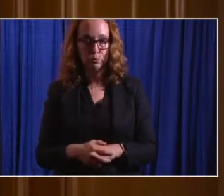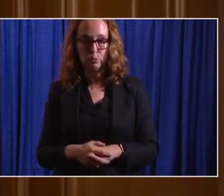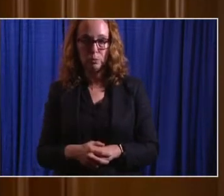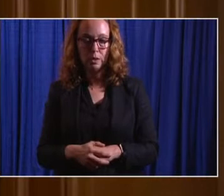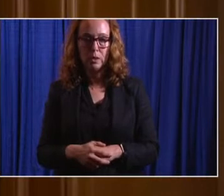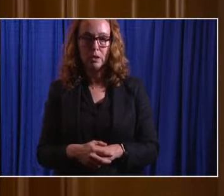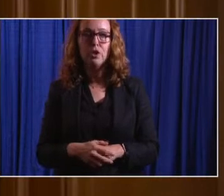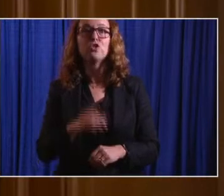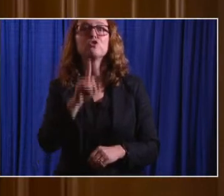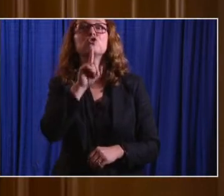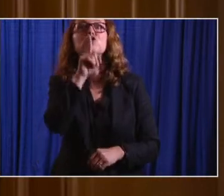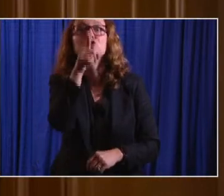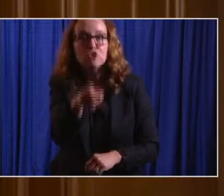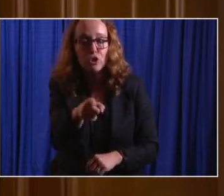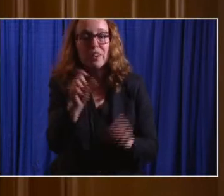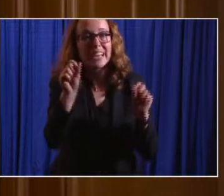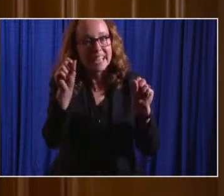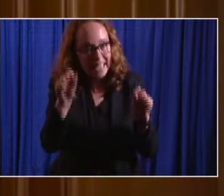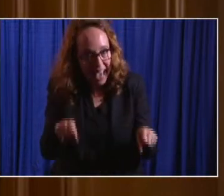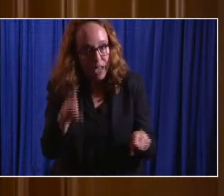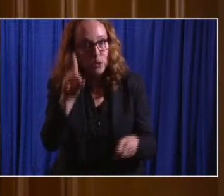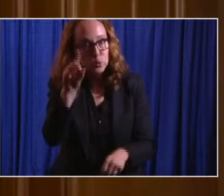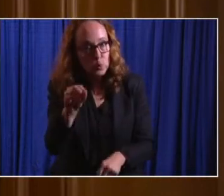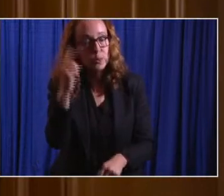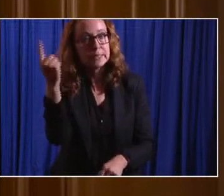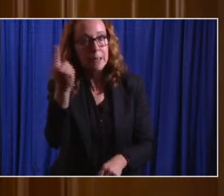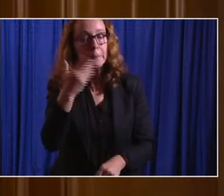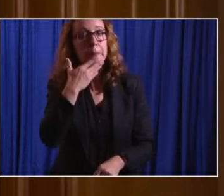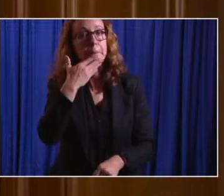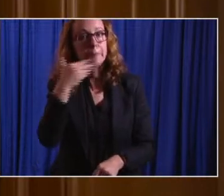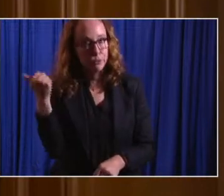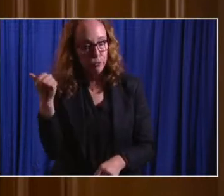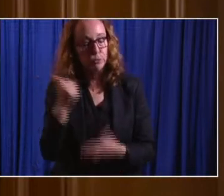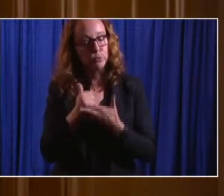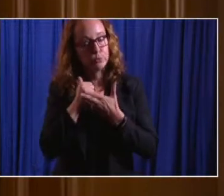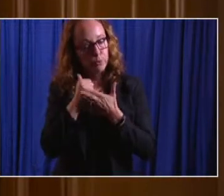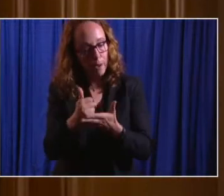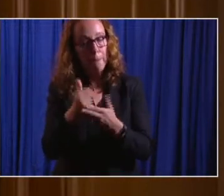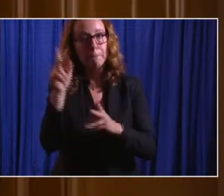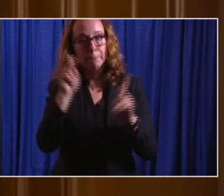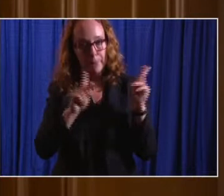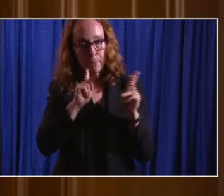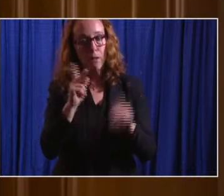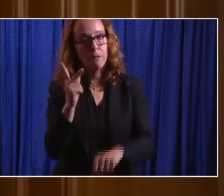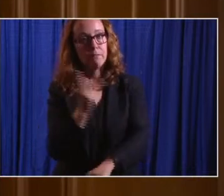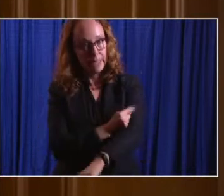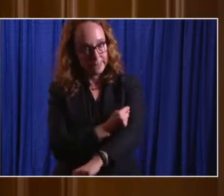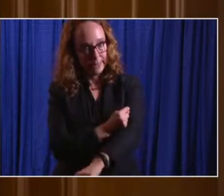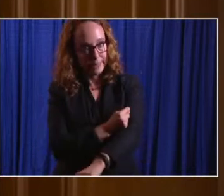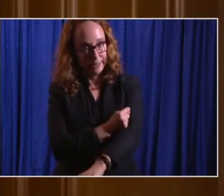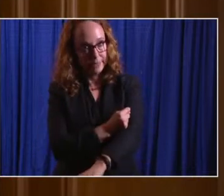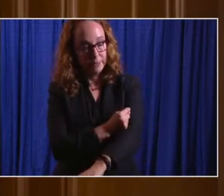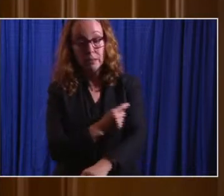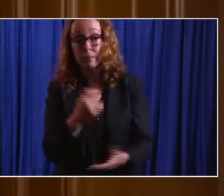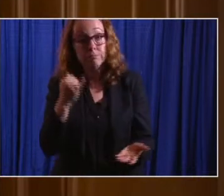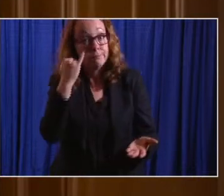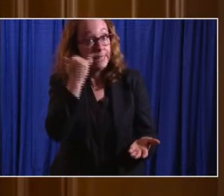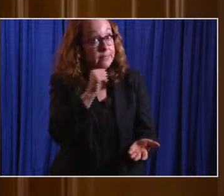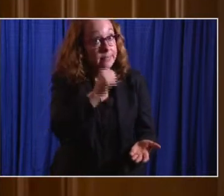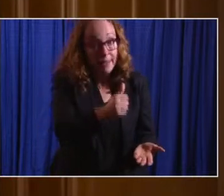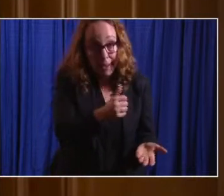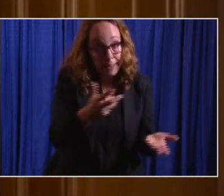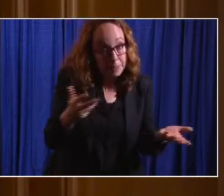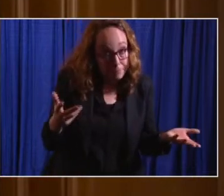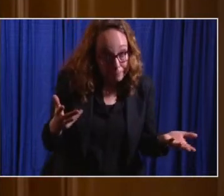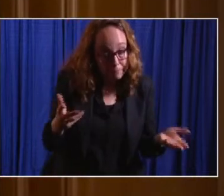else out there that we could be doing to increase the number of people who get the vaccine. But if not, we're going to just continue to